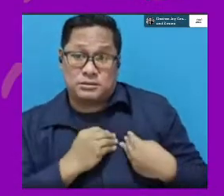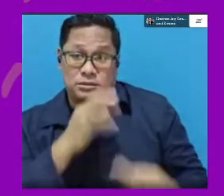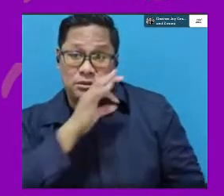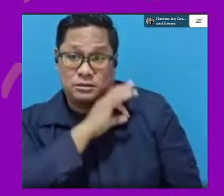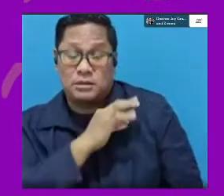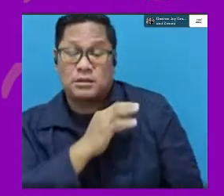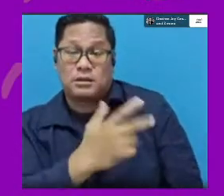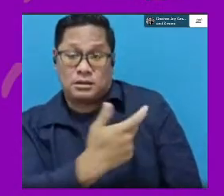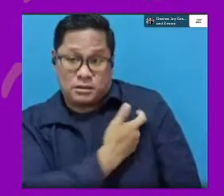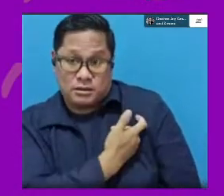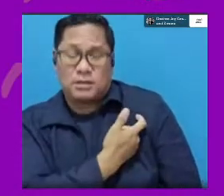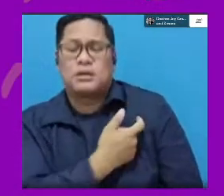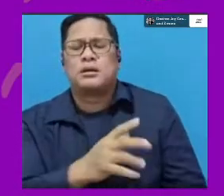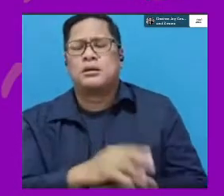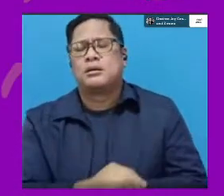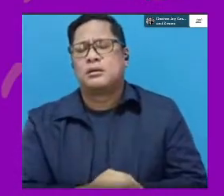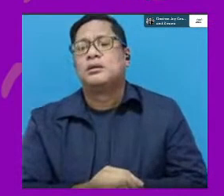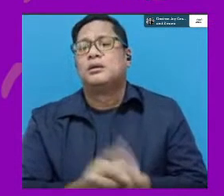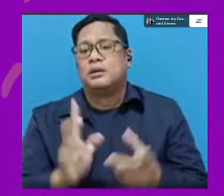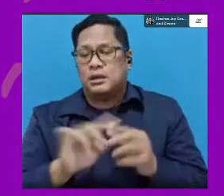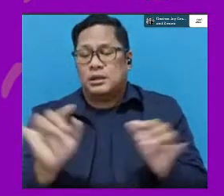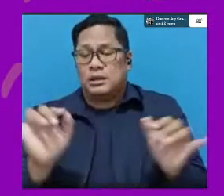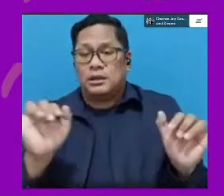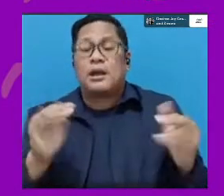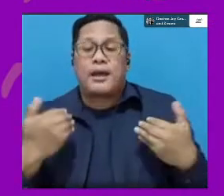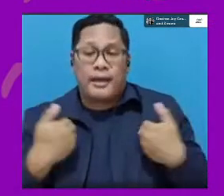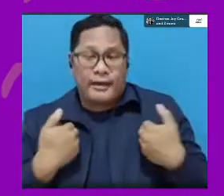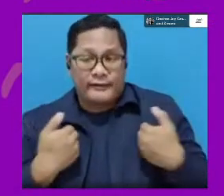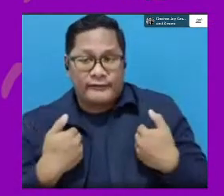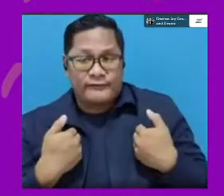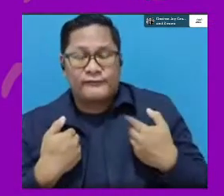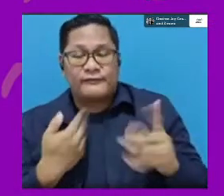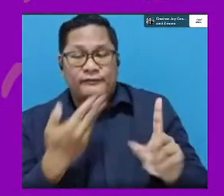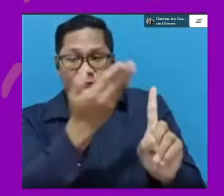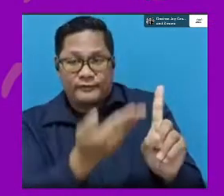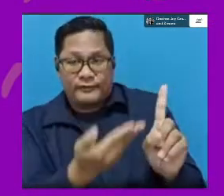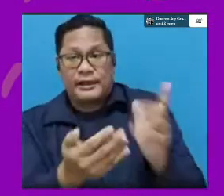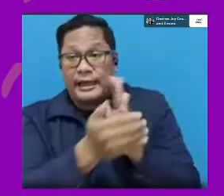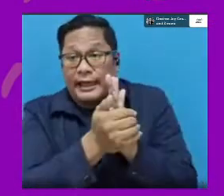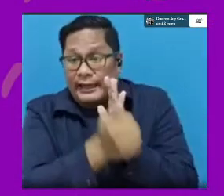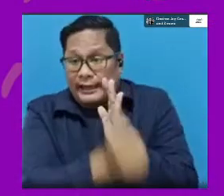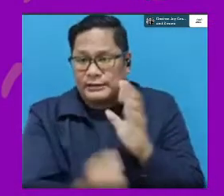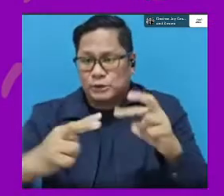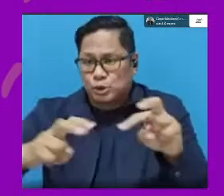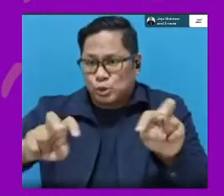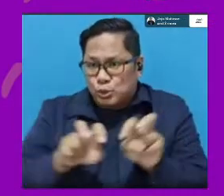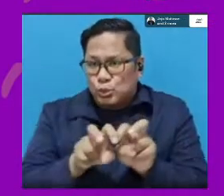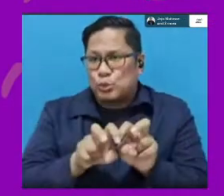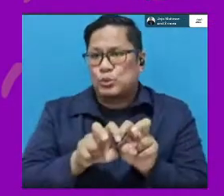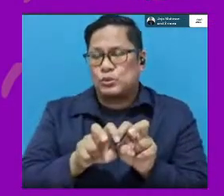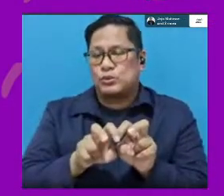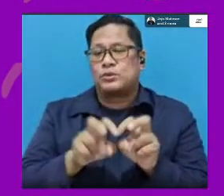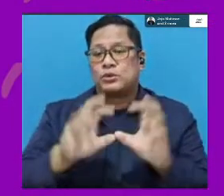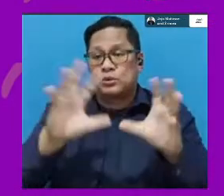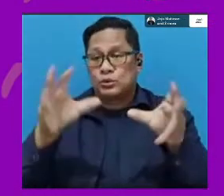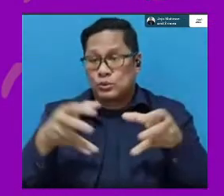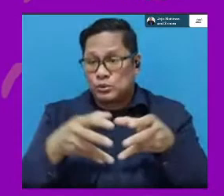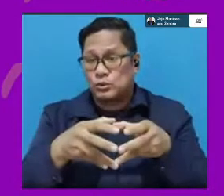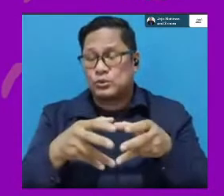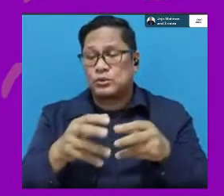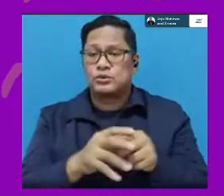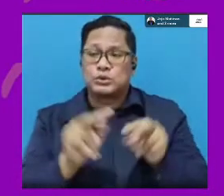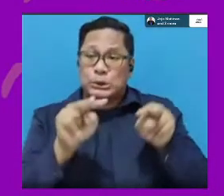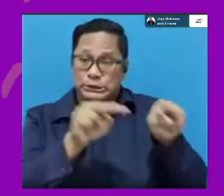immunization. And we have the expert panel, group of body overseeing